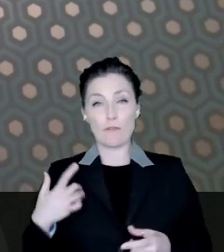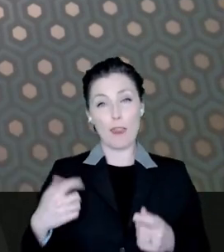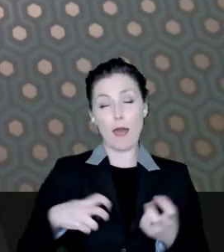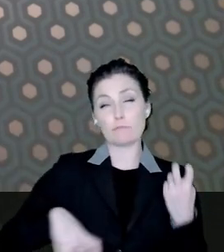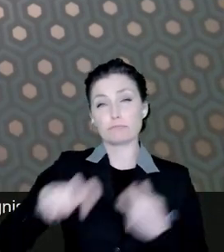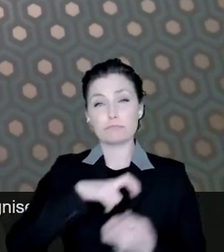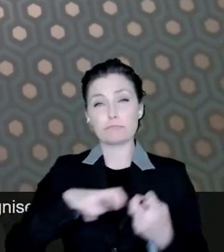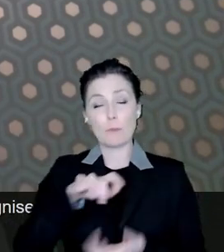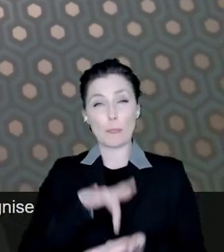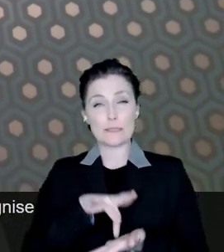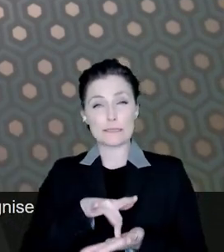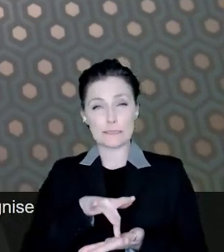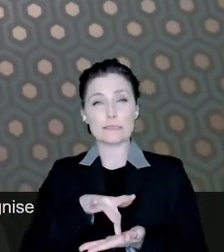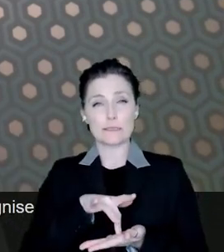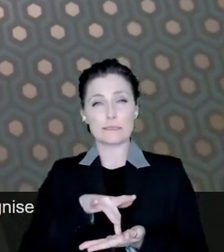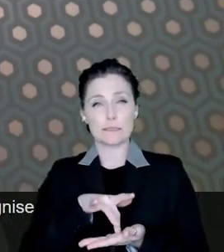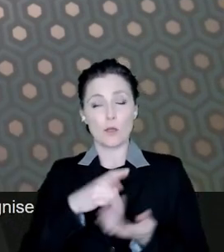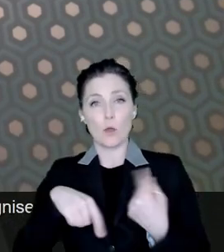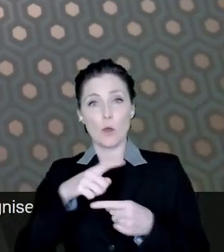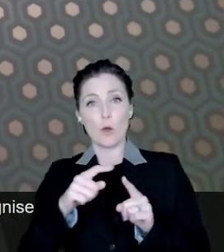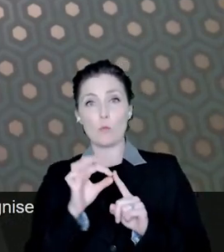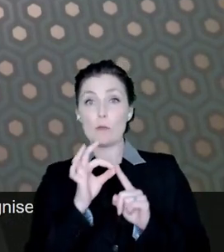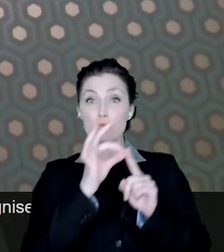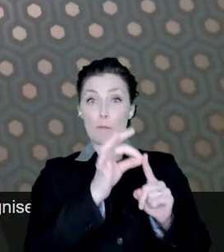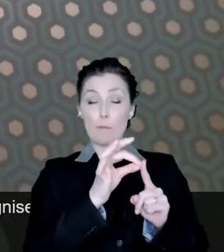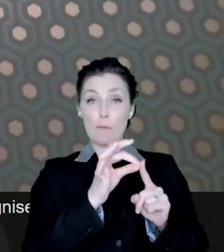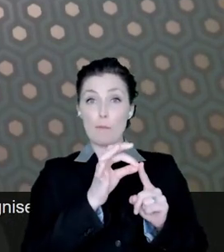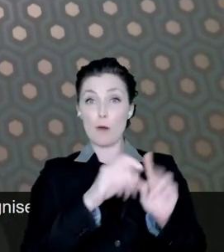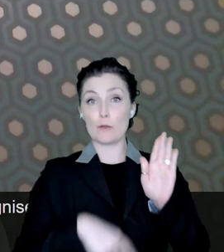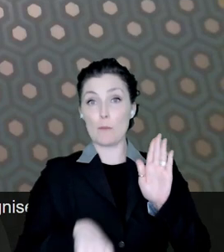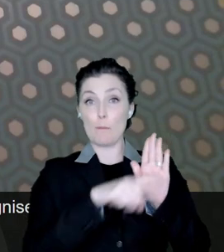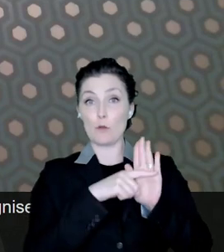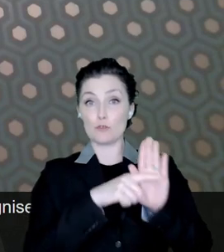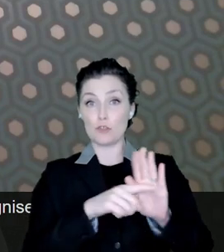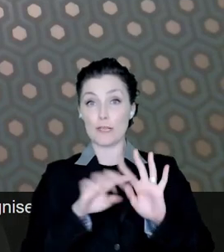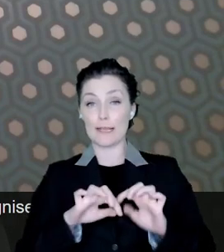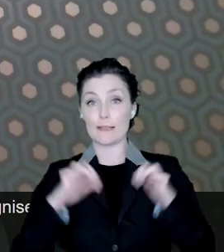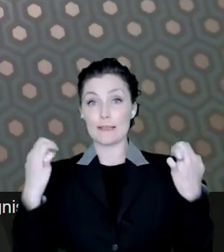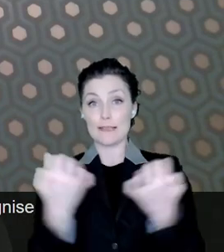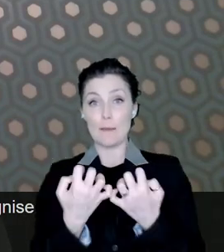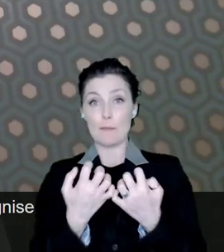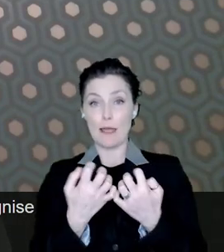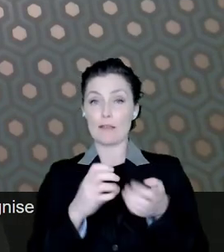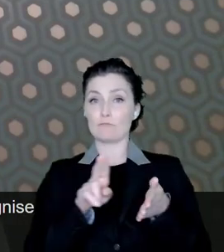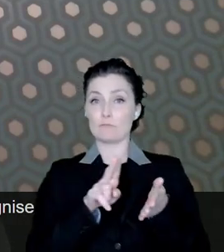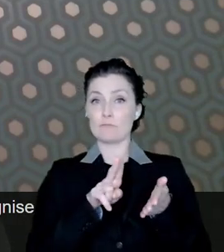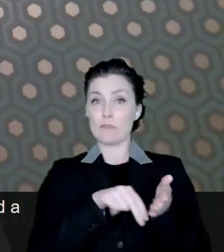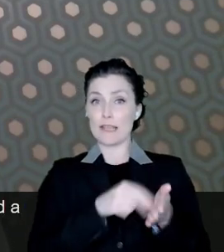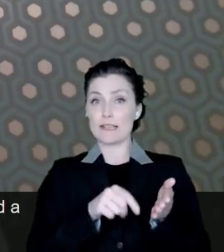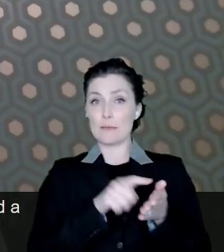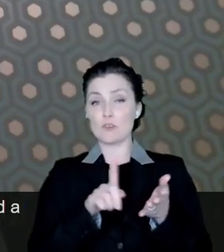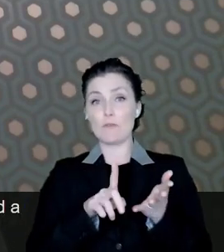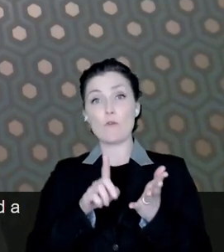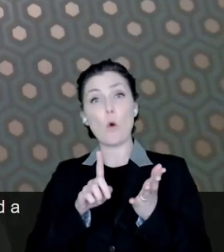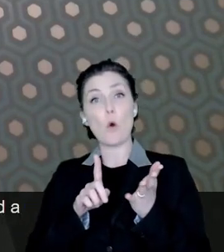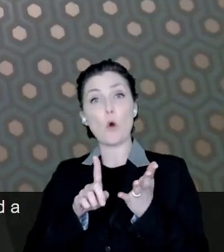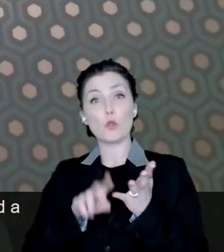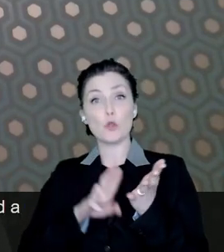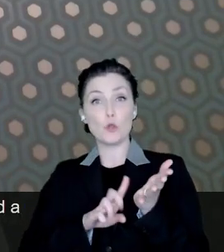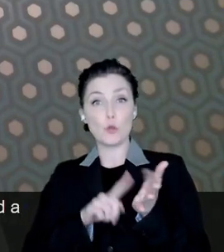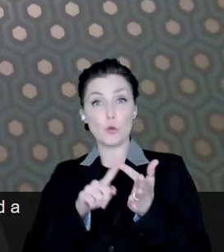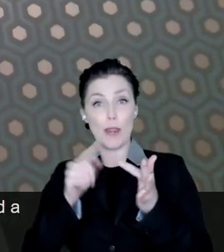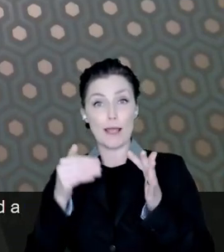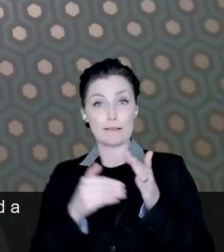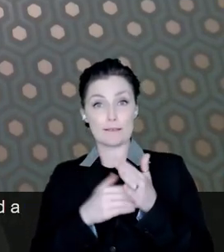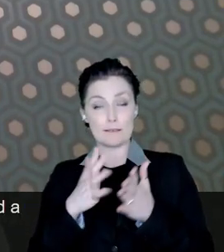So we proposed a motion in the Assembly calling for an exemption from the ULEZ charge for blue badge holders. And I'd like to thank